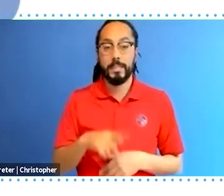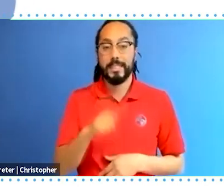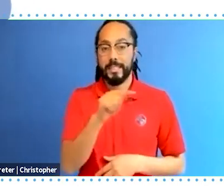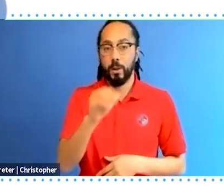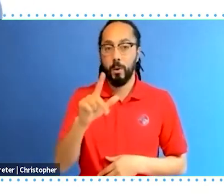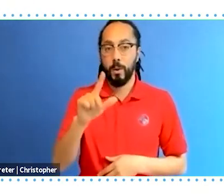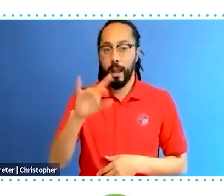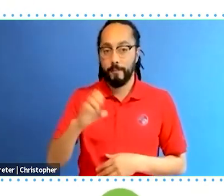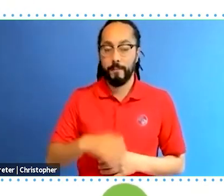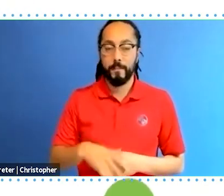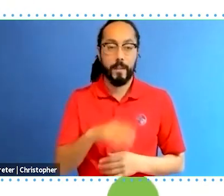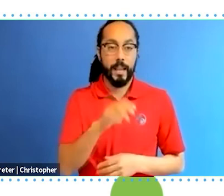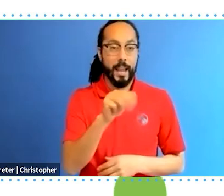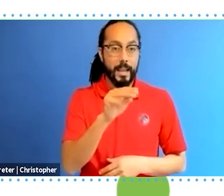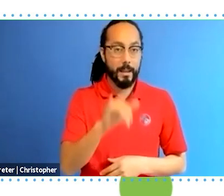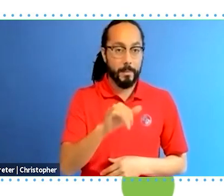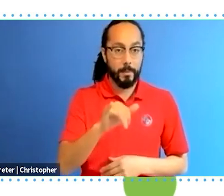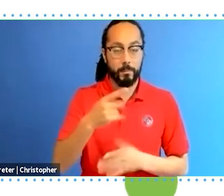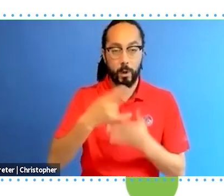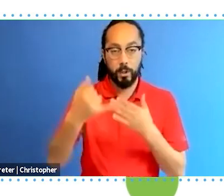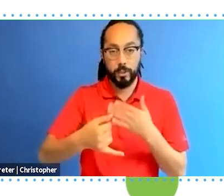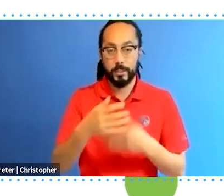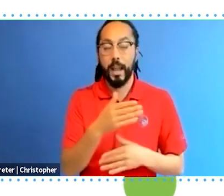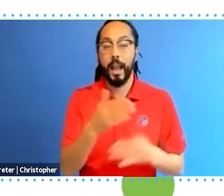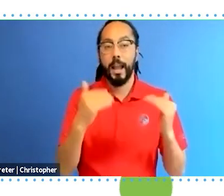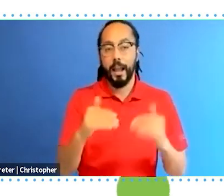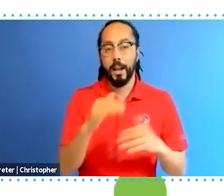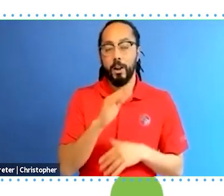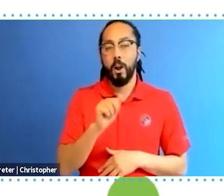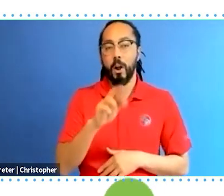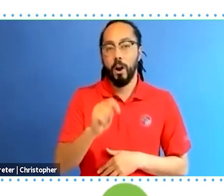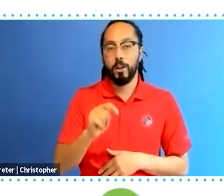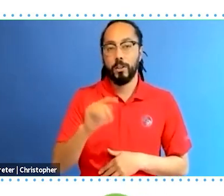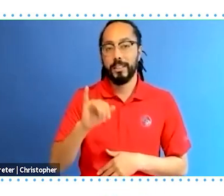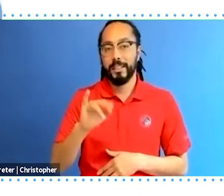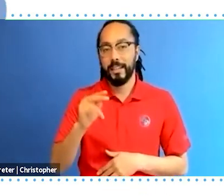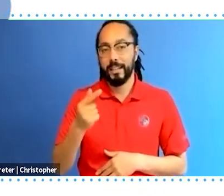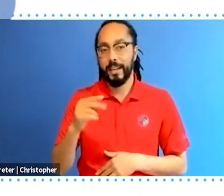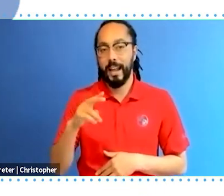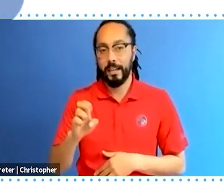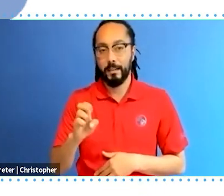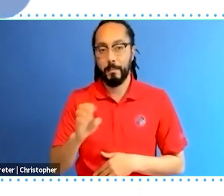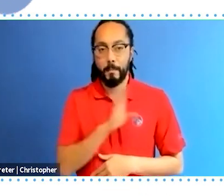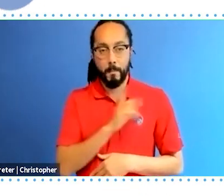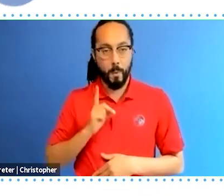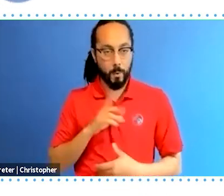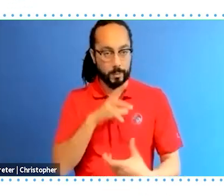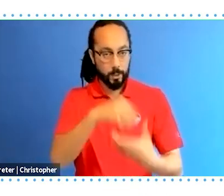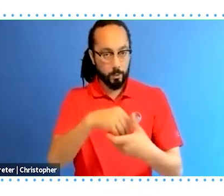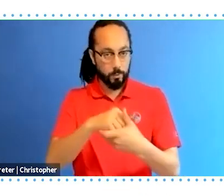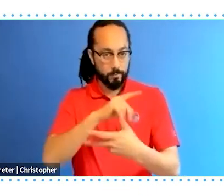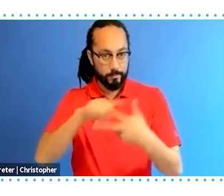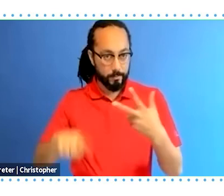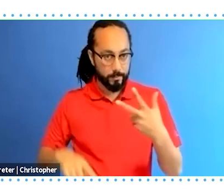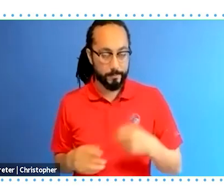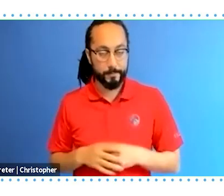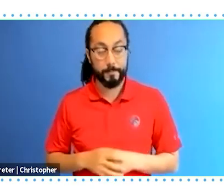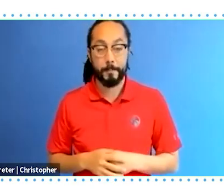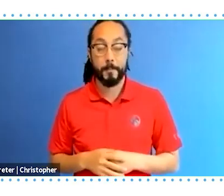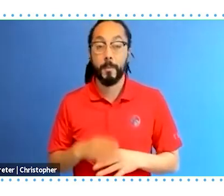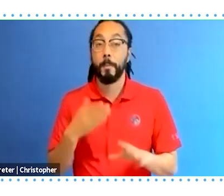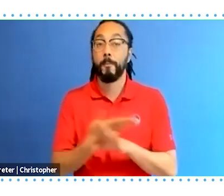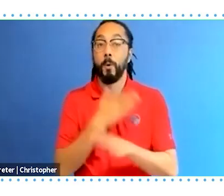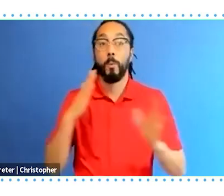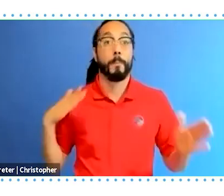Amy Project, and Art Ignite. So we'll get started in a moment. I just have a few housekeeping items to go